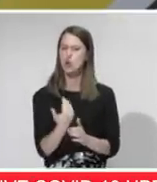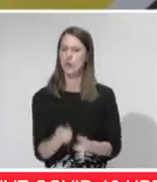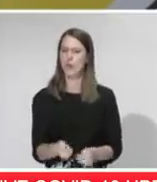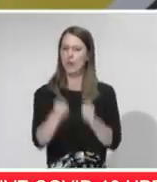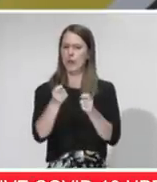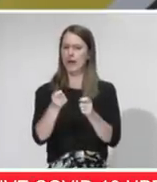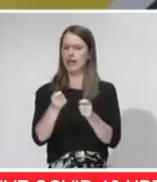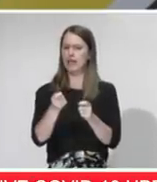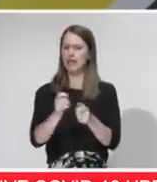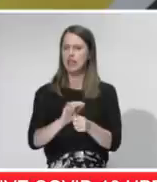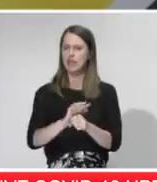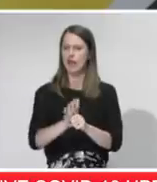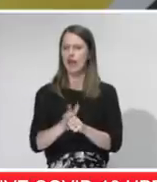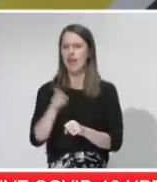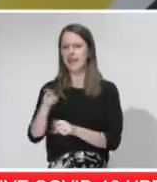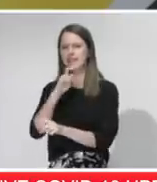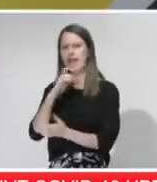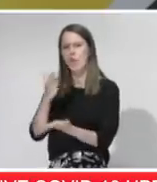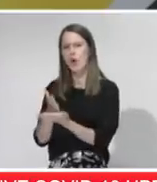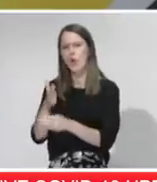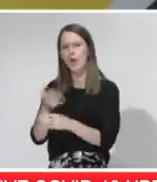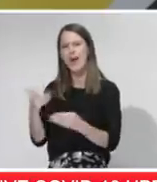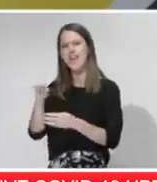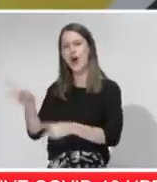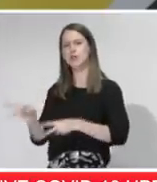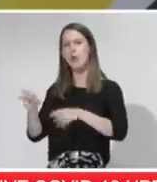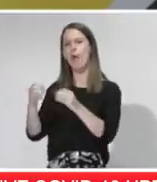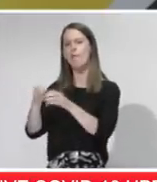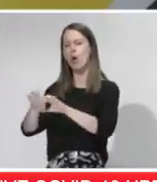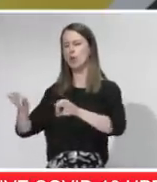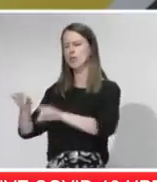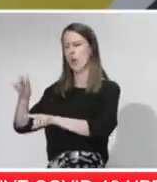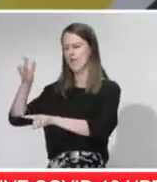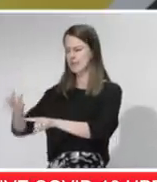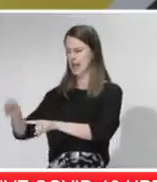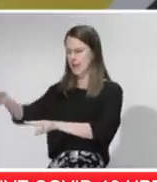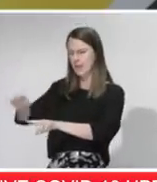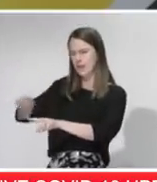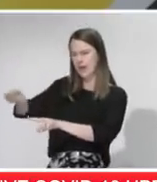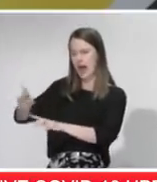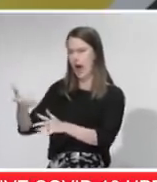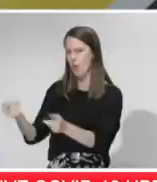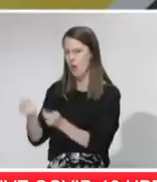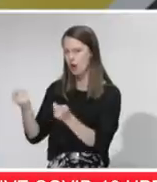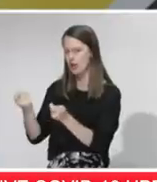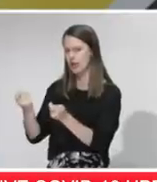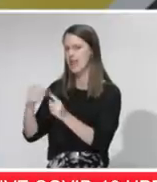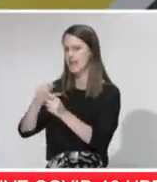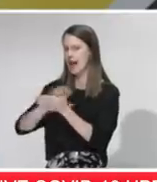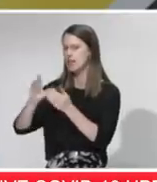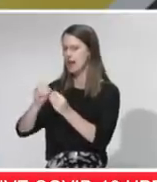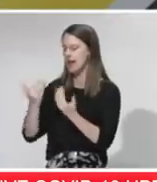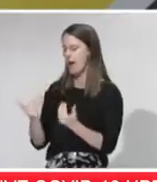staff member who is actually working at Burwood Hospital, and the DHB is investigating the route of transmission that led to